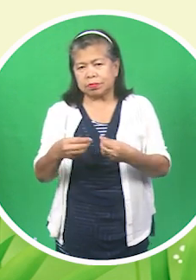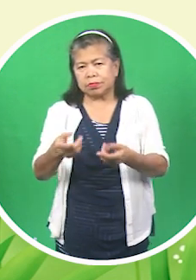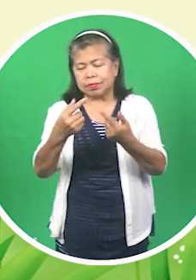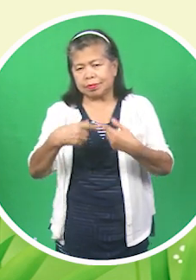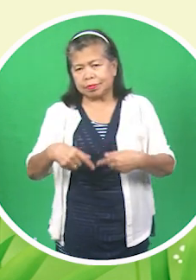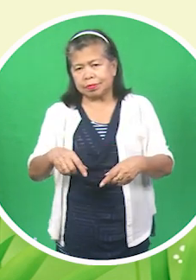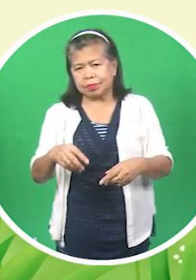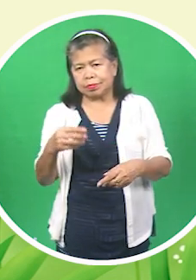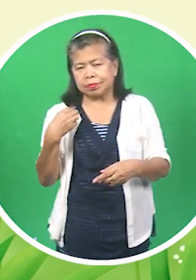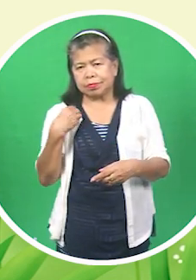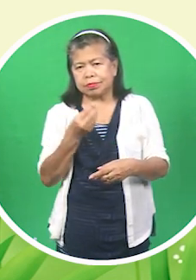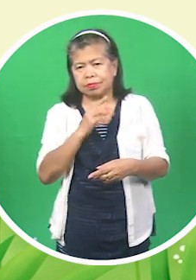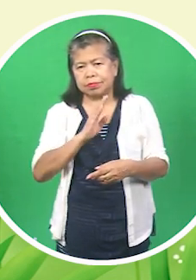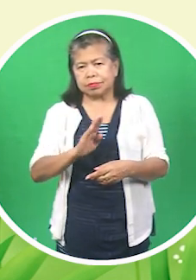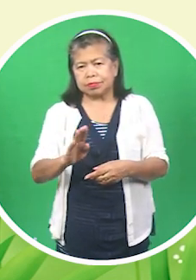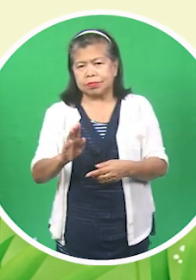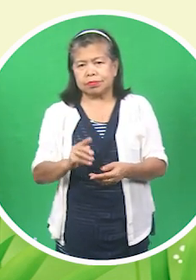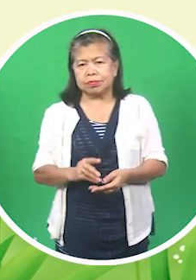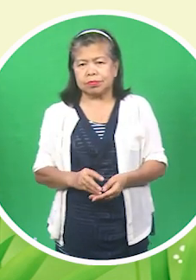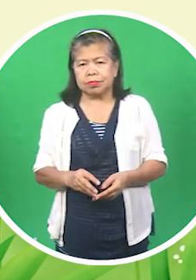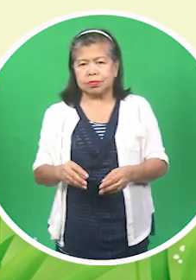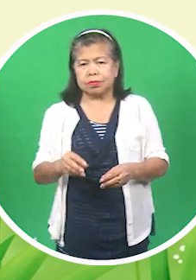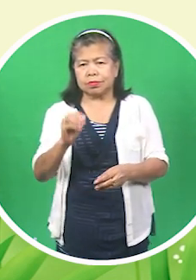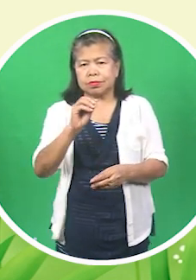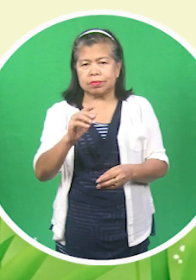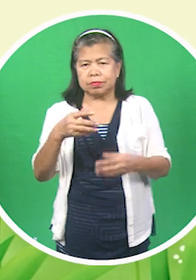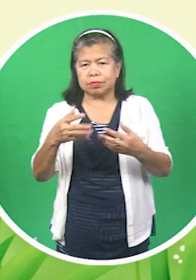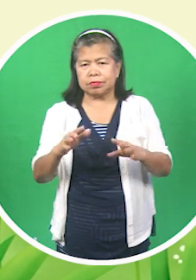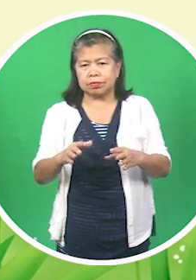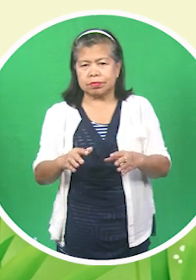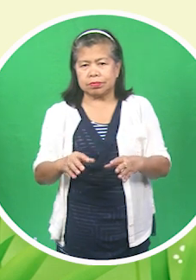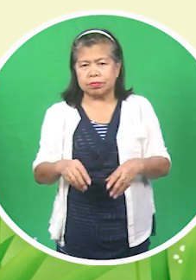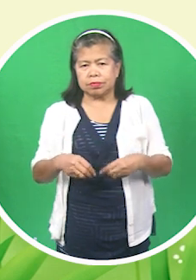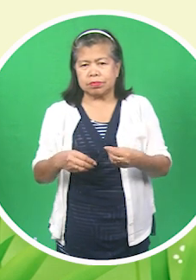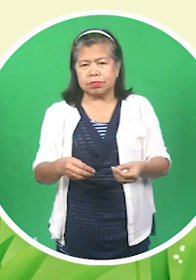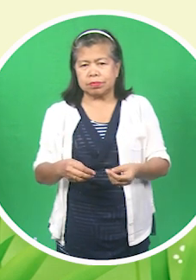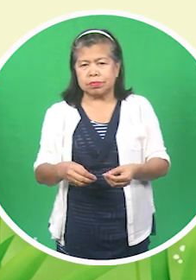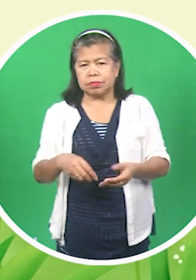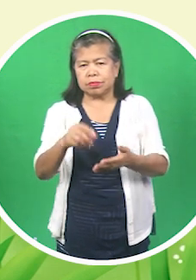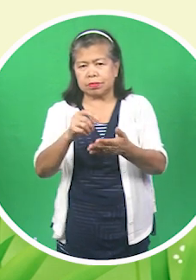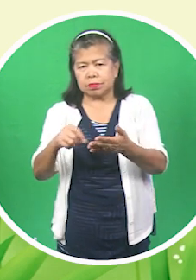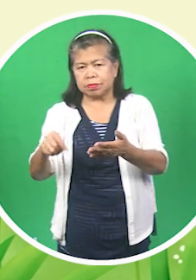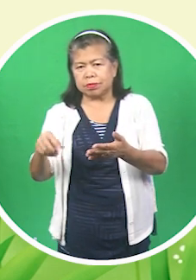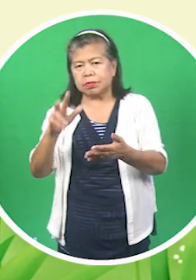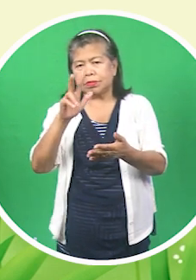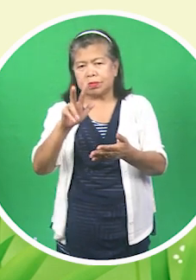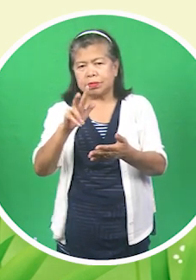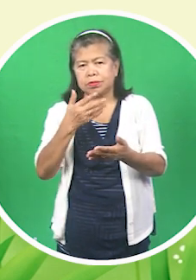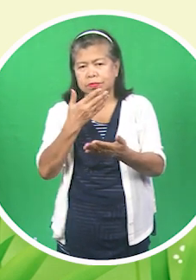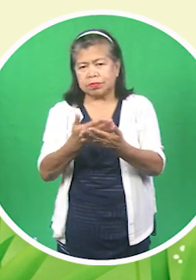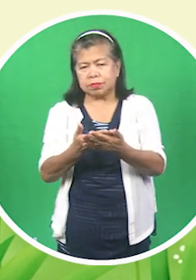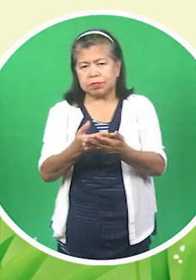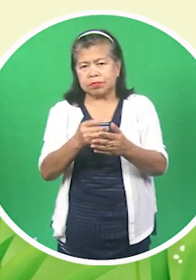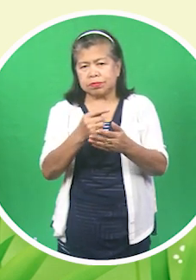are just some of the things that we can do. So kids, after this, you can list down at least